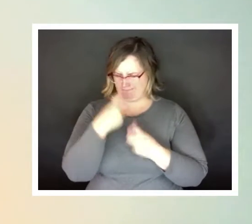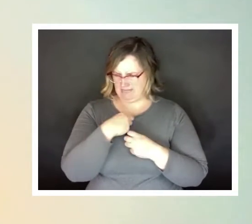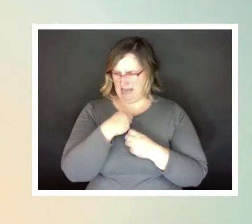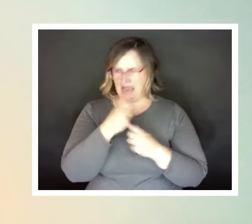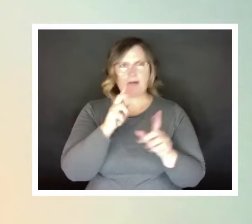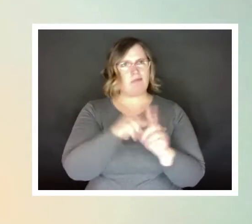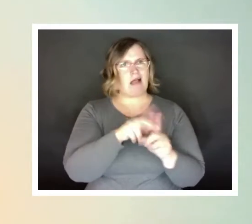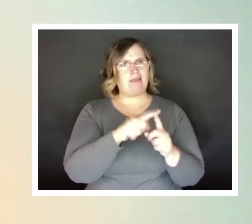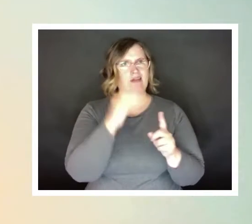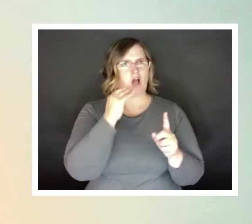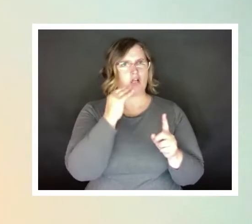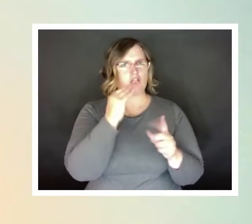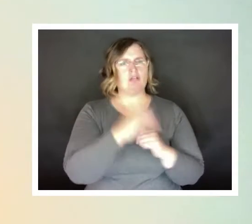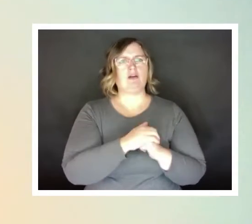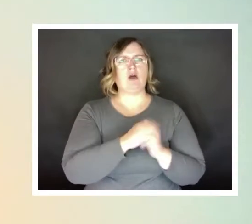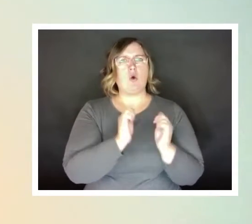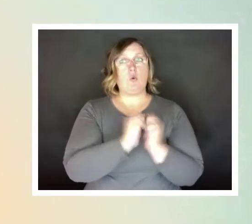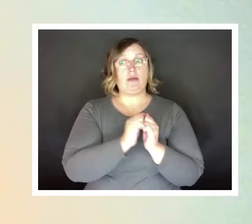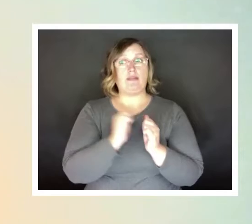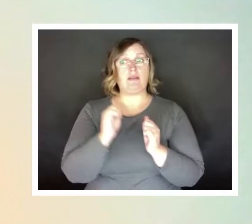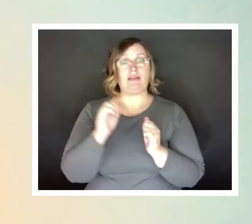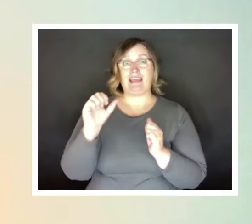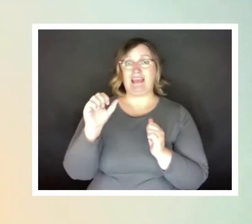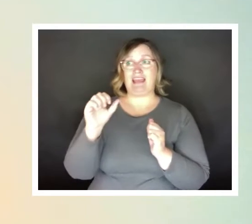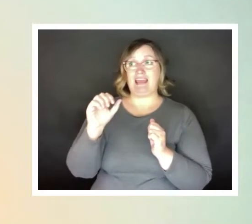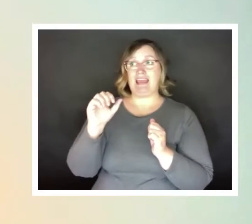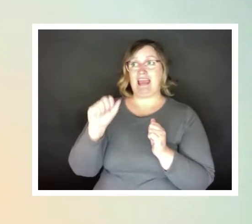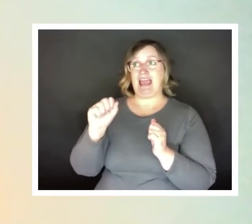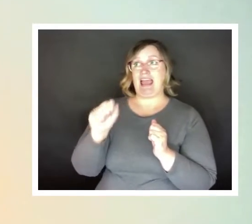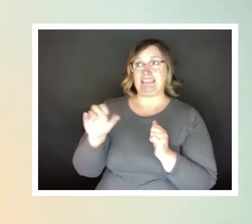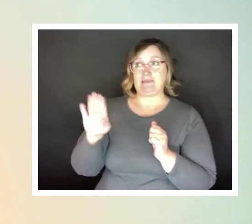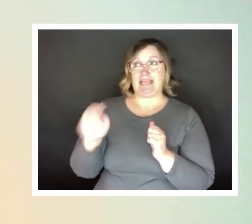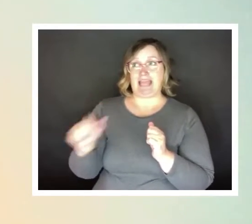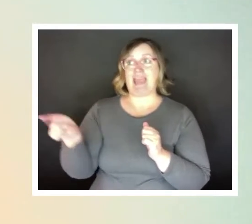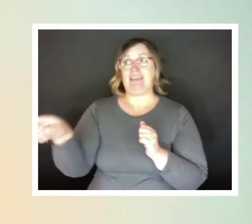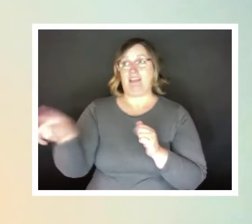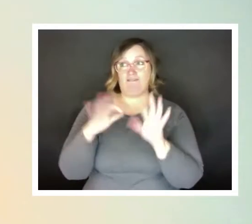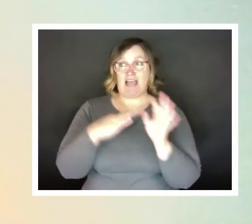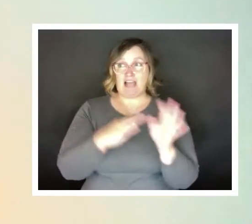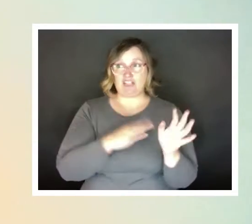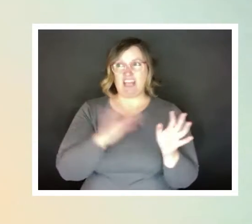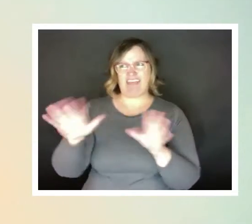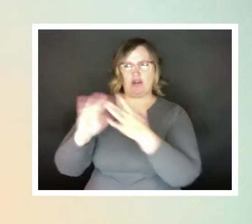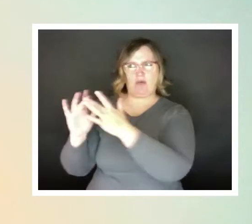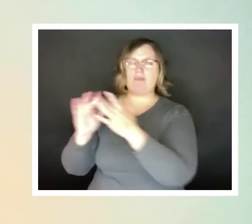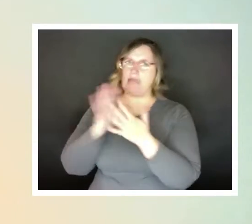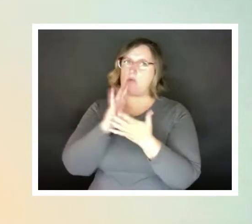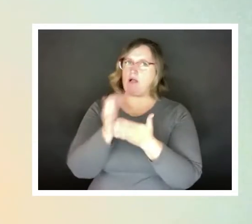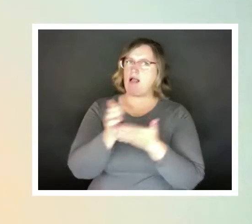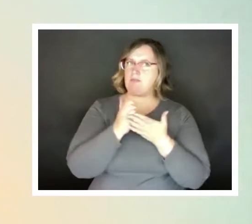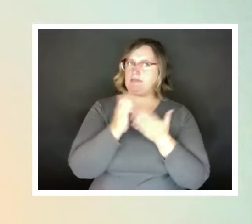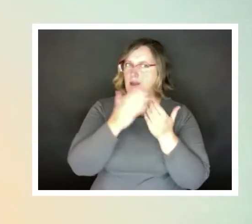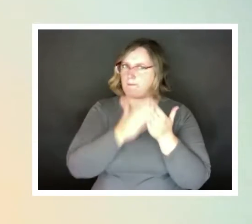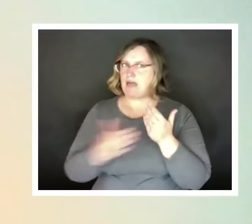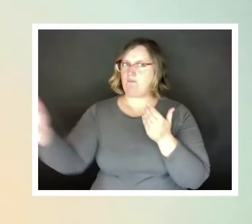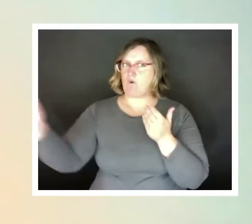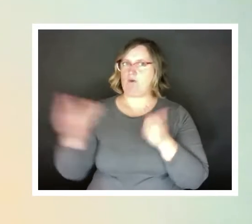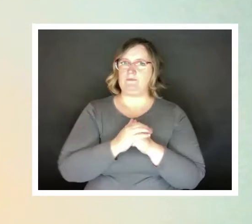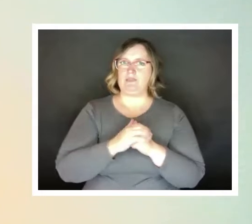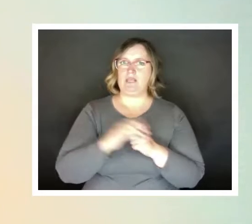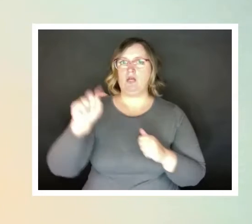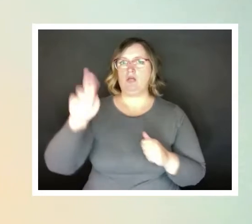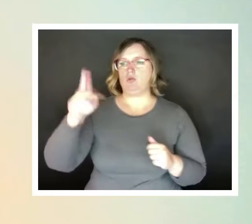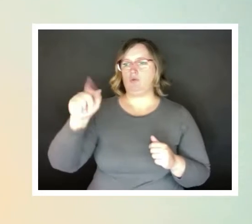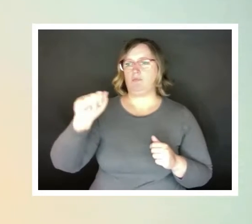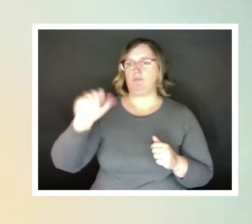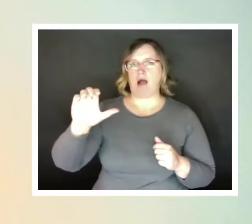on us by the remarkable SBA faculty and their networks will serve us largely in our paths forward. Tupac Shakur, a